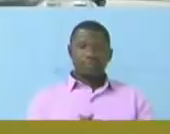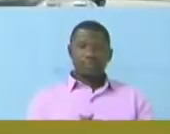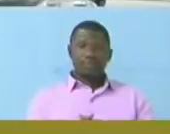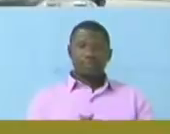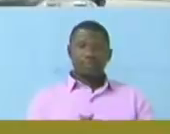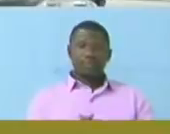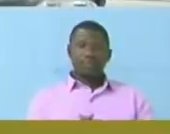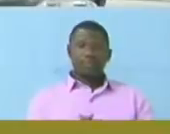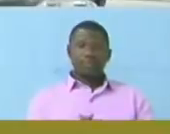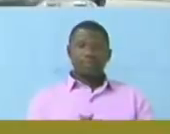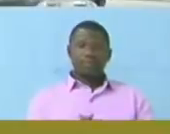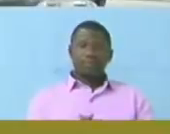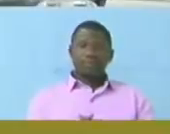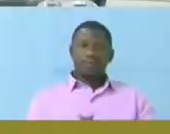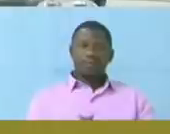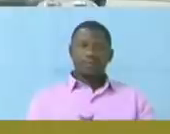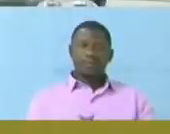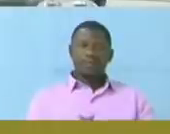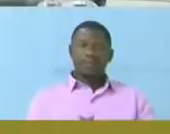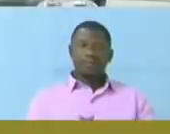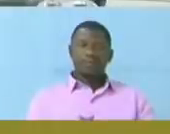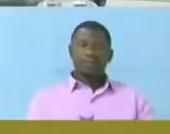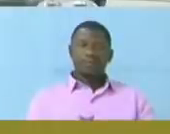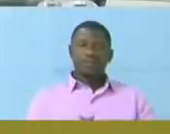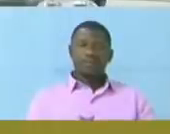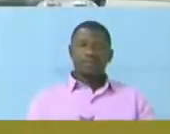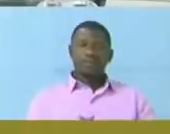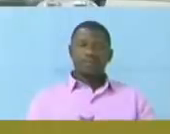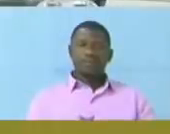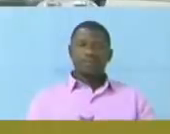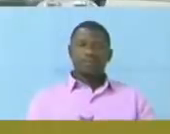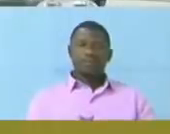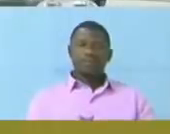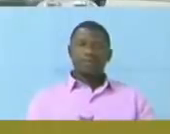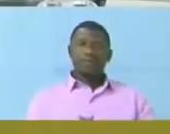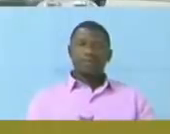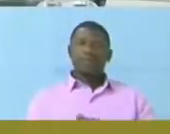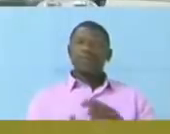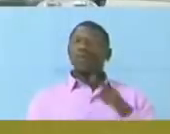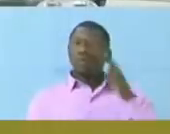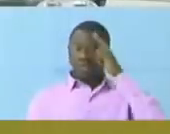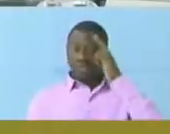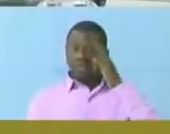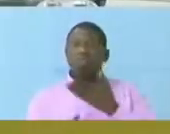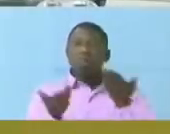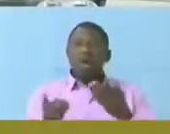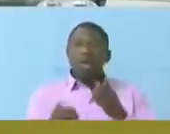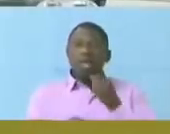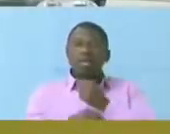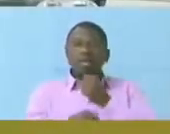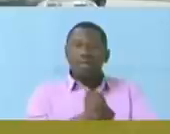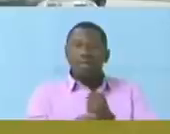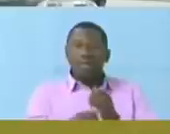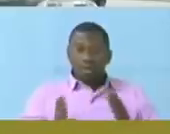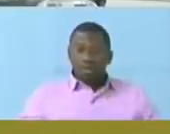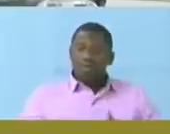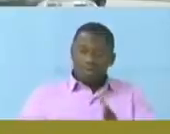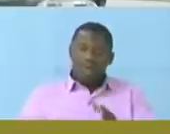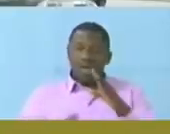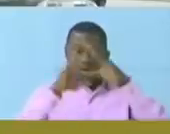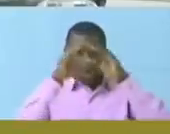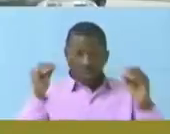In order to avoid that responsibility, that's the reason why I created the Human Rights Office, for people to have chance to complain.